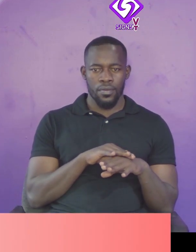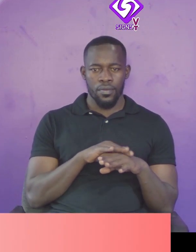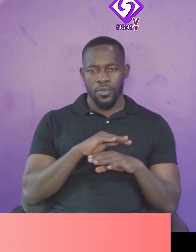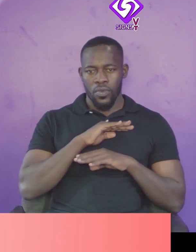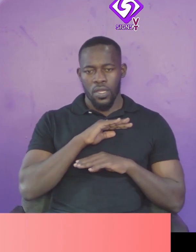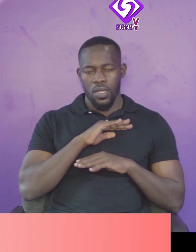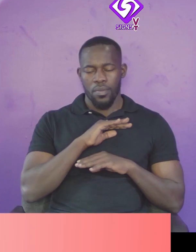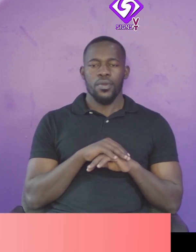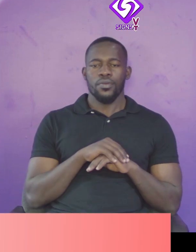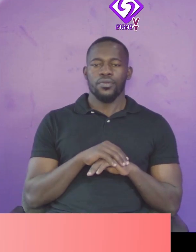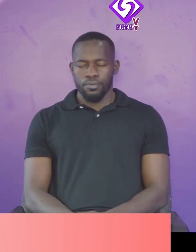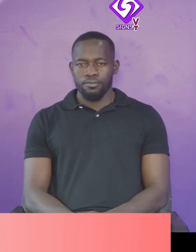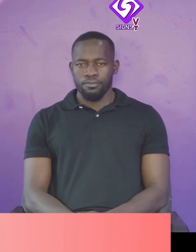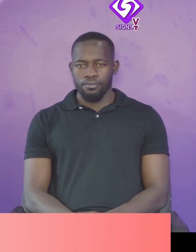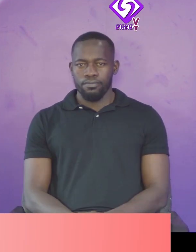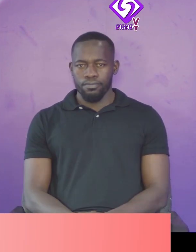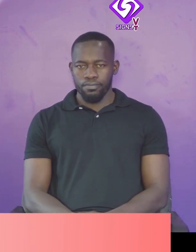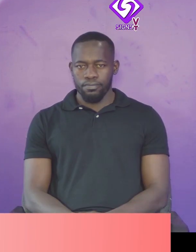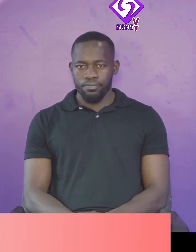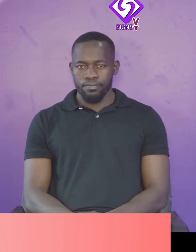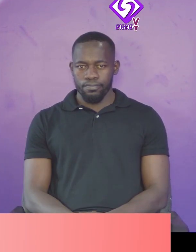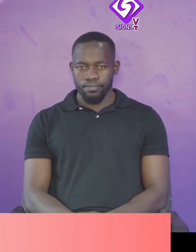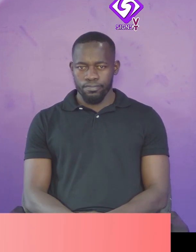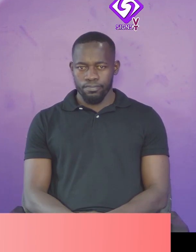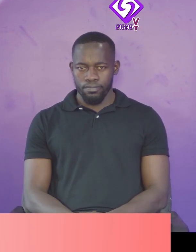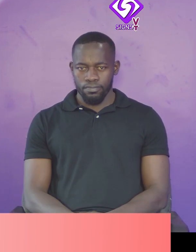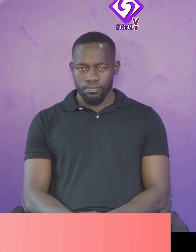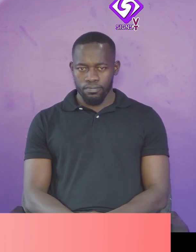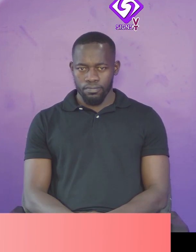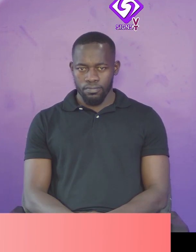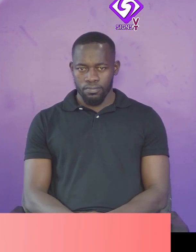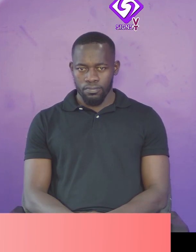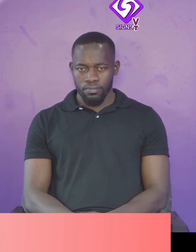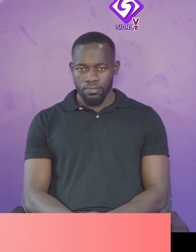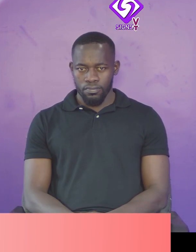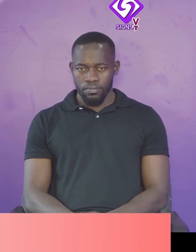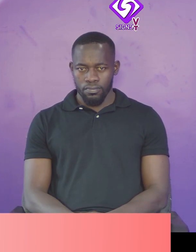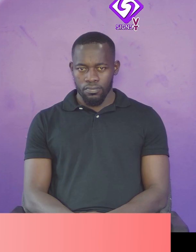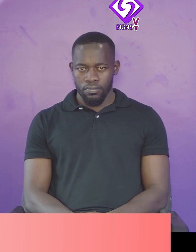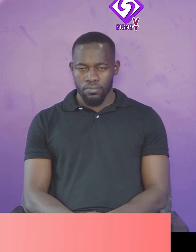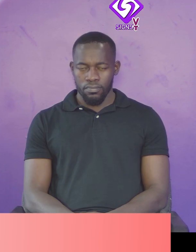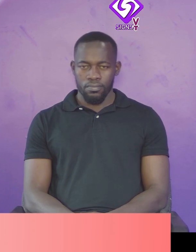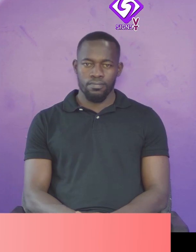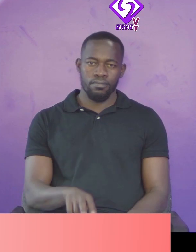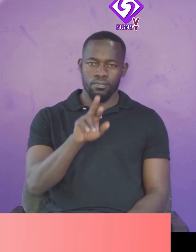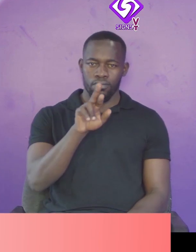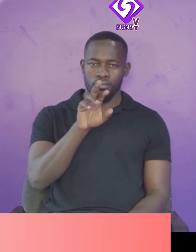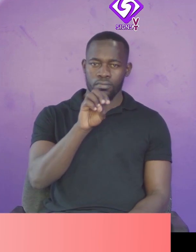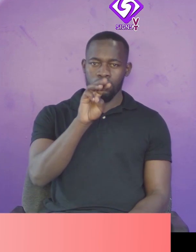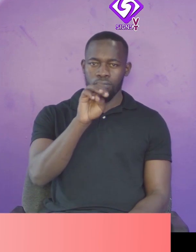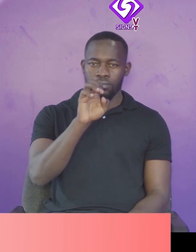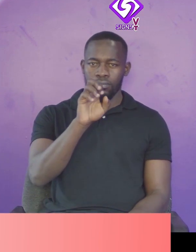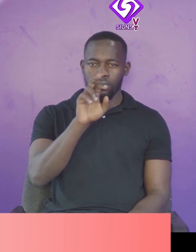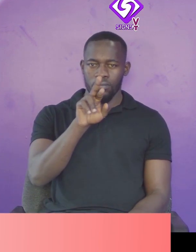a world-class goalkeeper. Bicycle kick. Yeah. Man, Christian Romero. That was good. He's